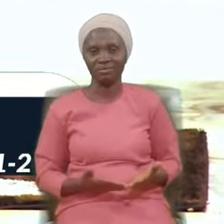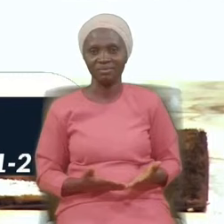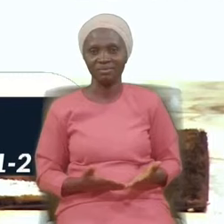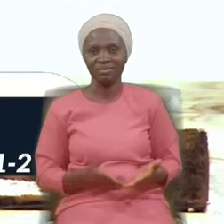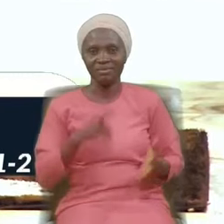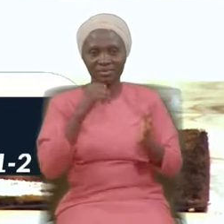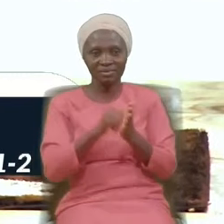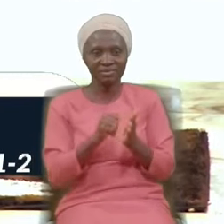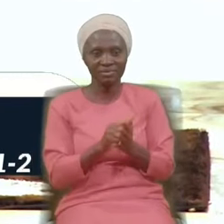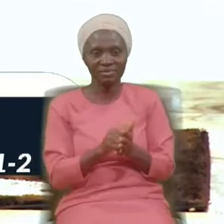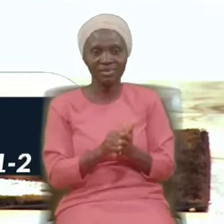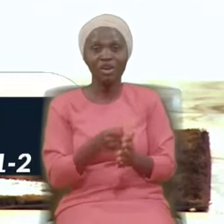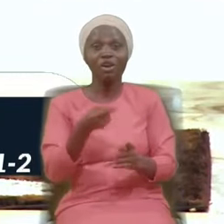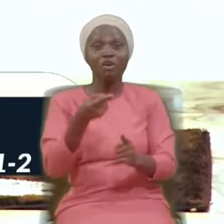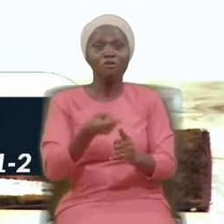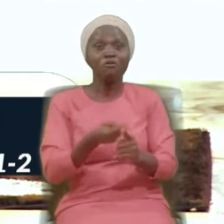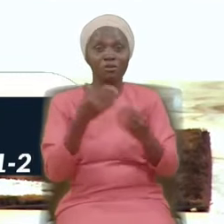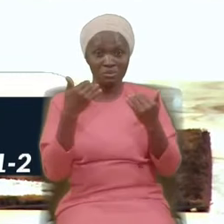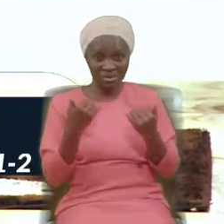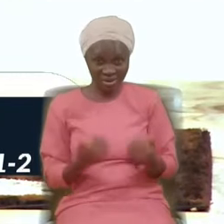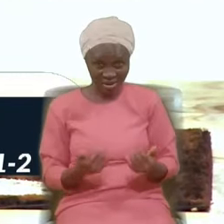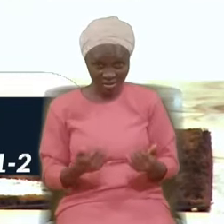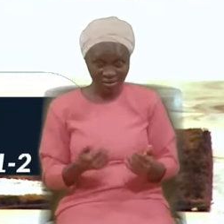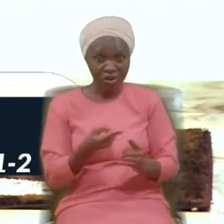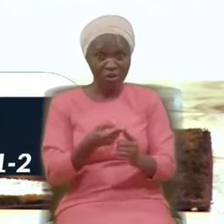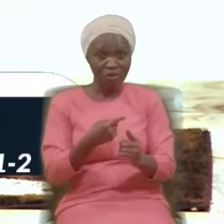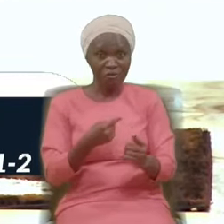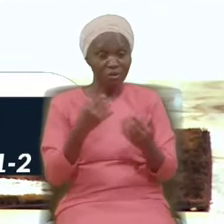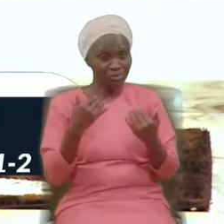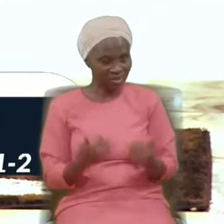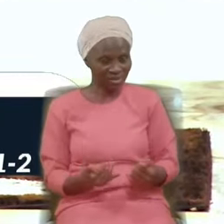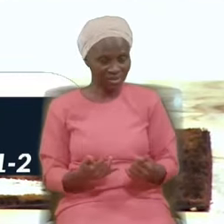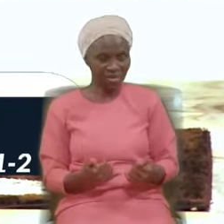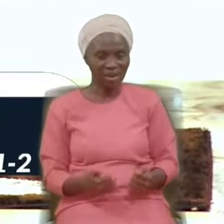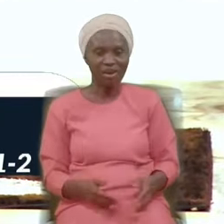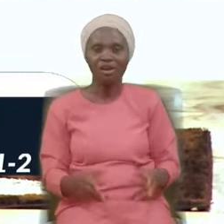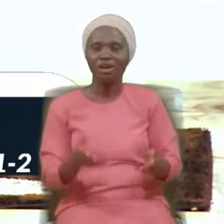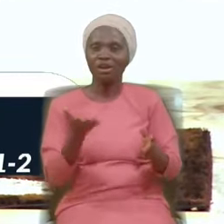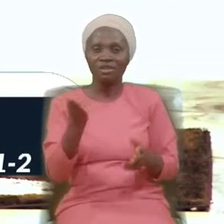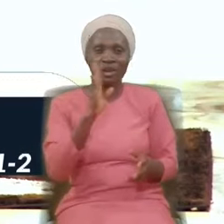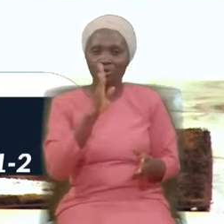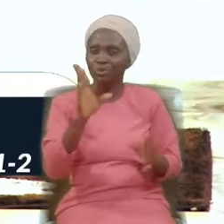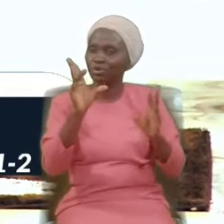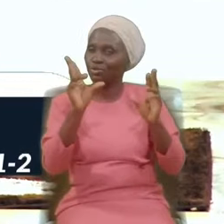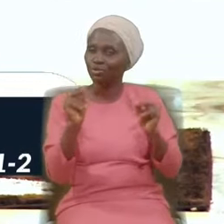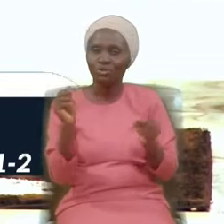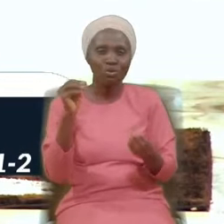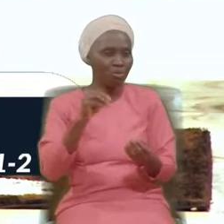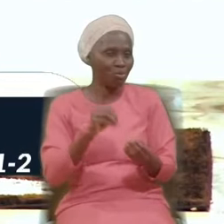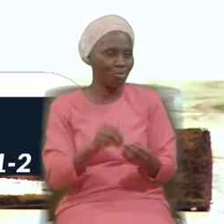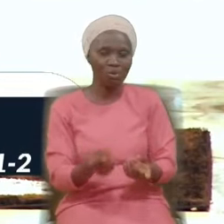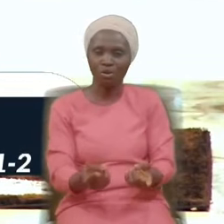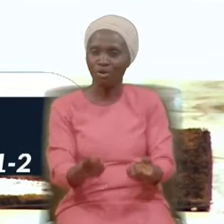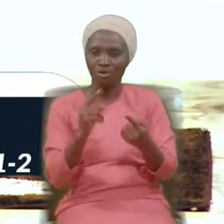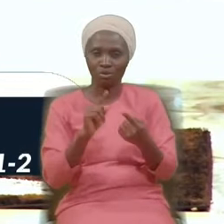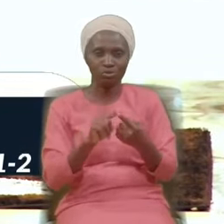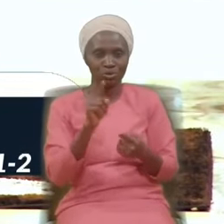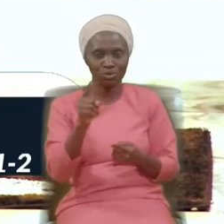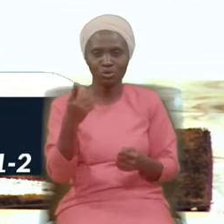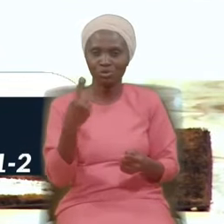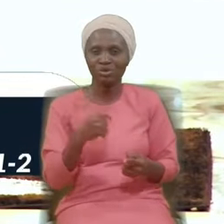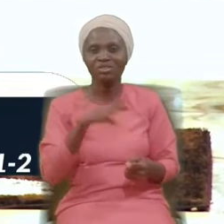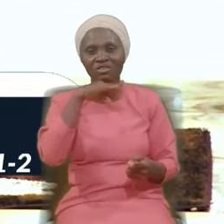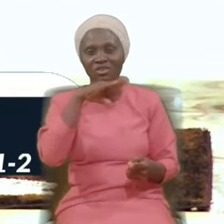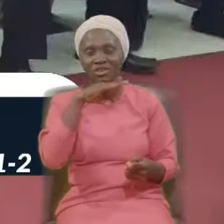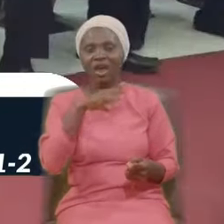down, from henceforth, there shall no more come into thee the uncircumcised